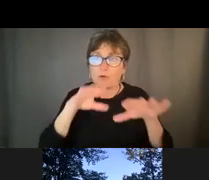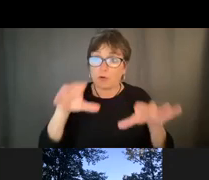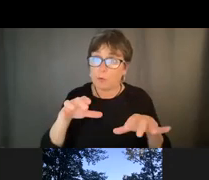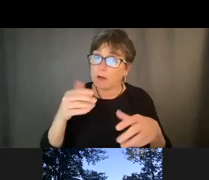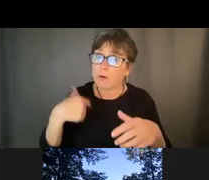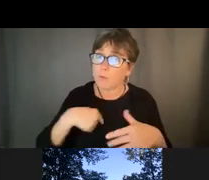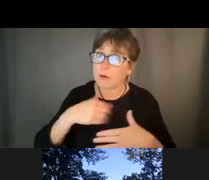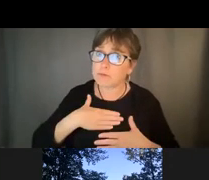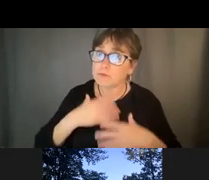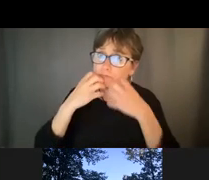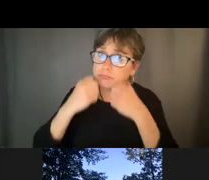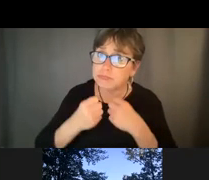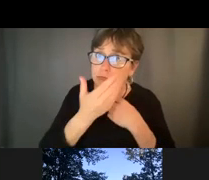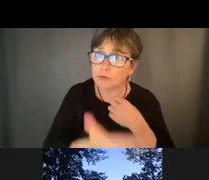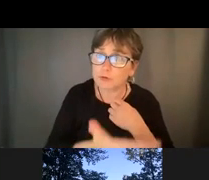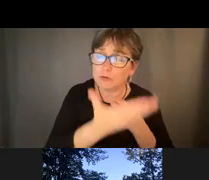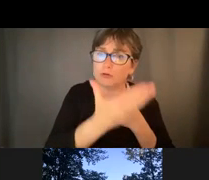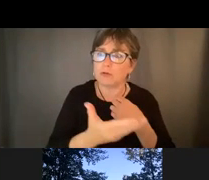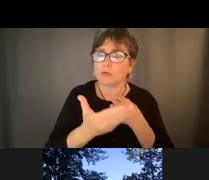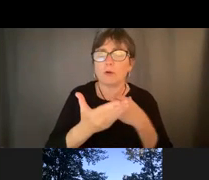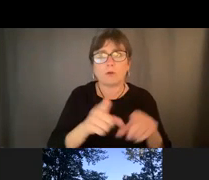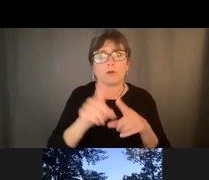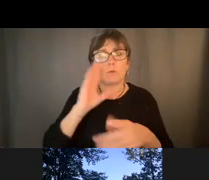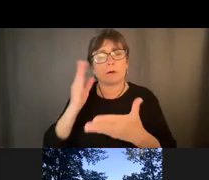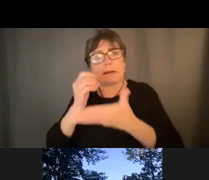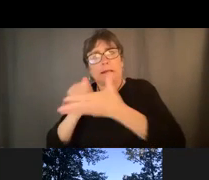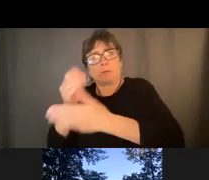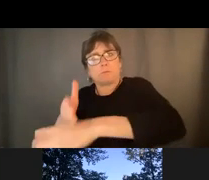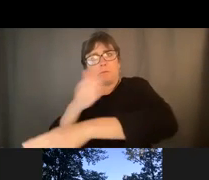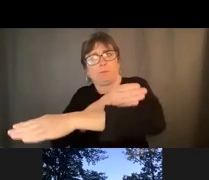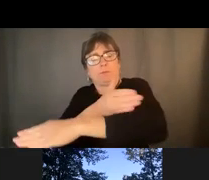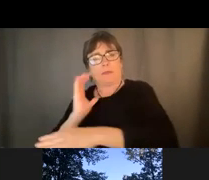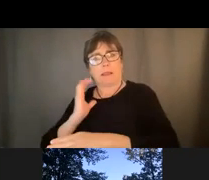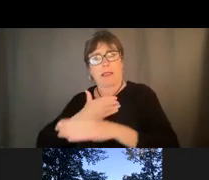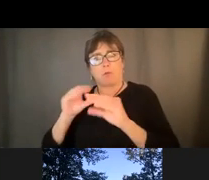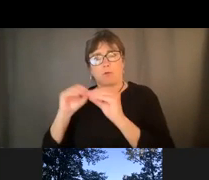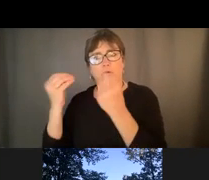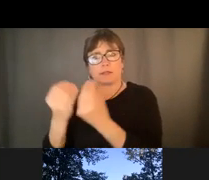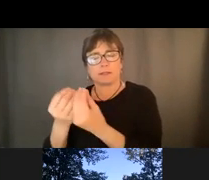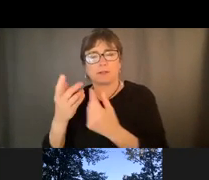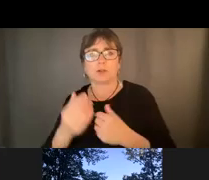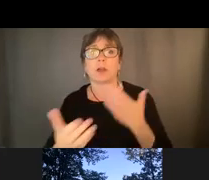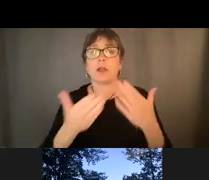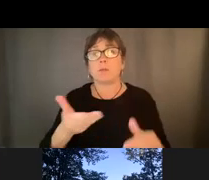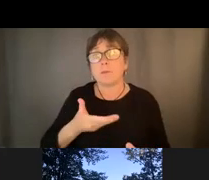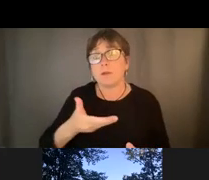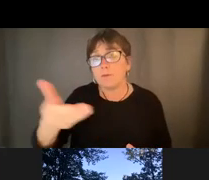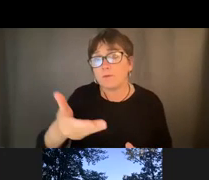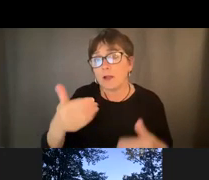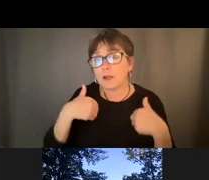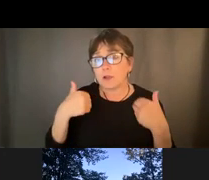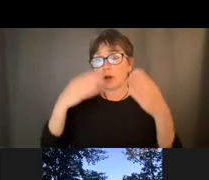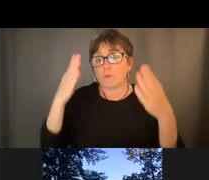what happens is one youth might be invited to a meeting or to be a part of a board or